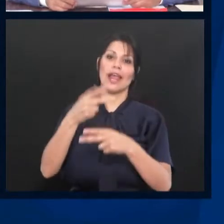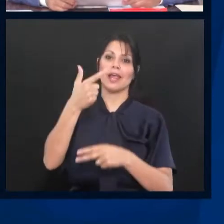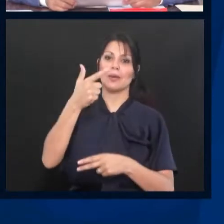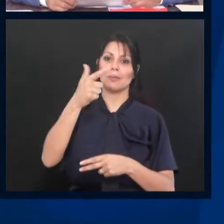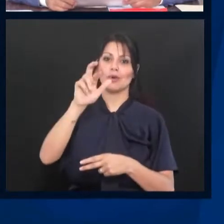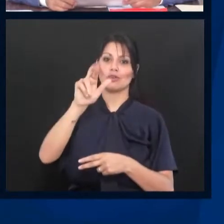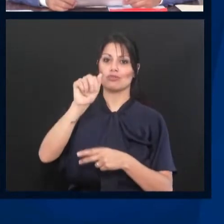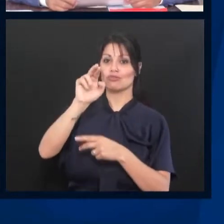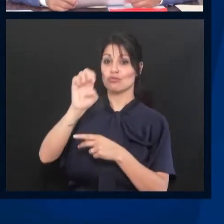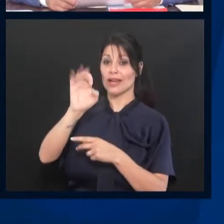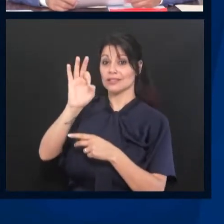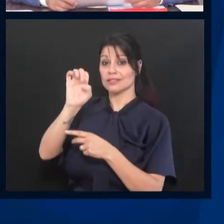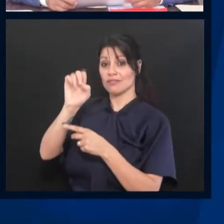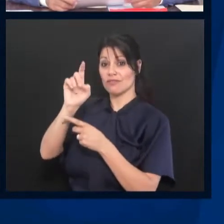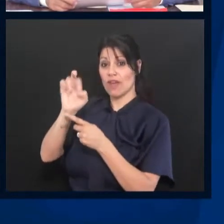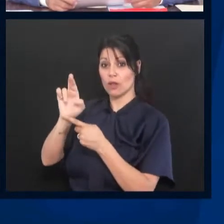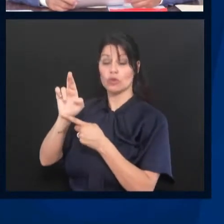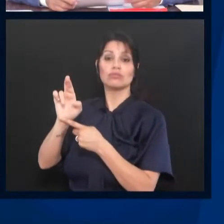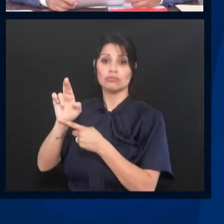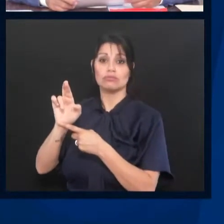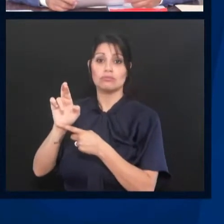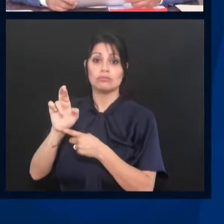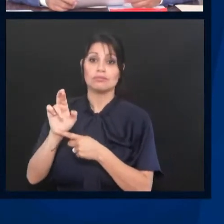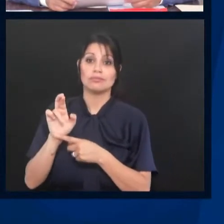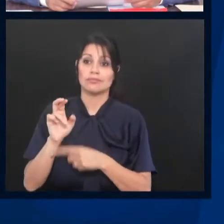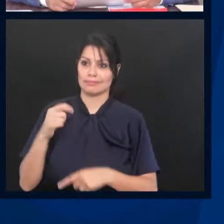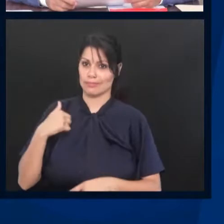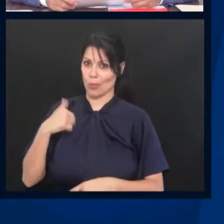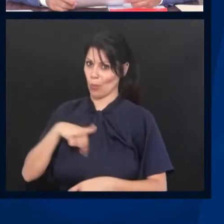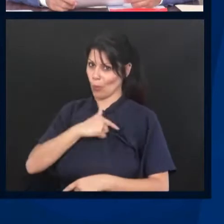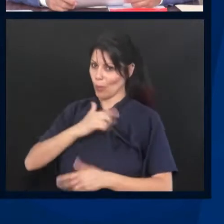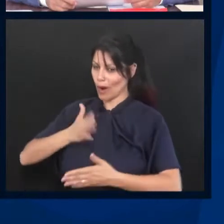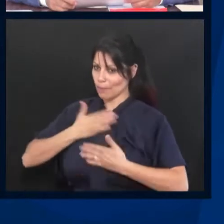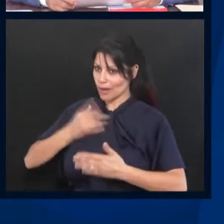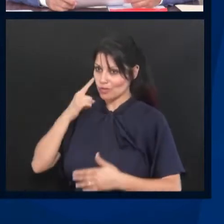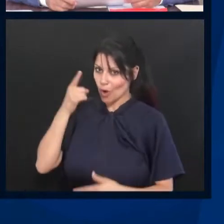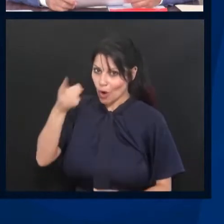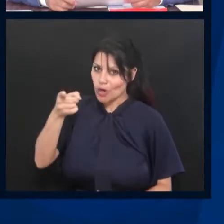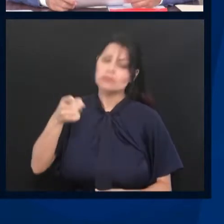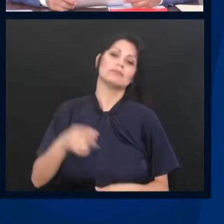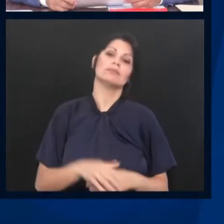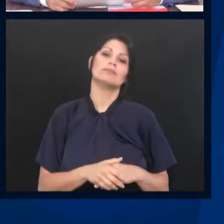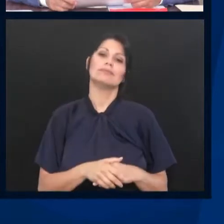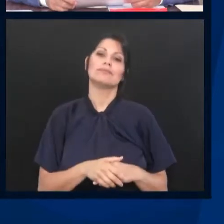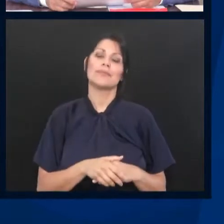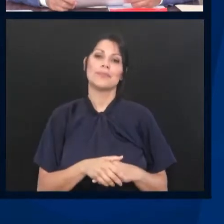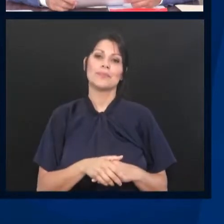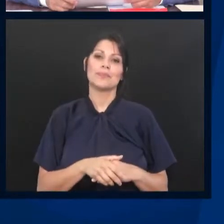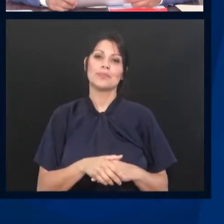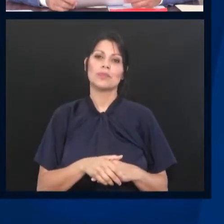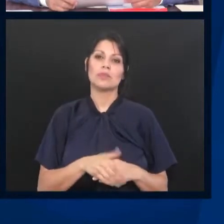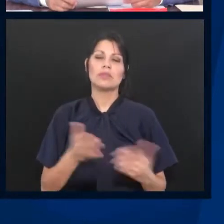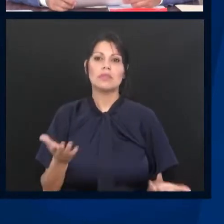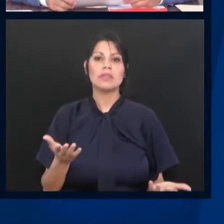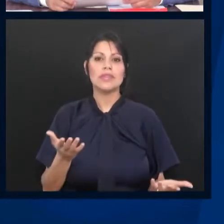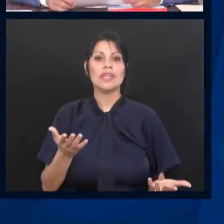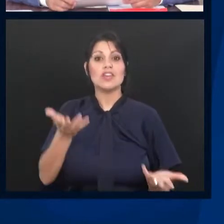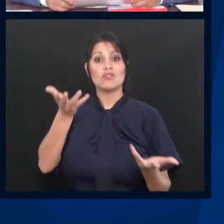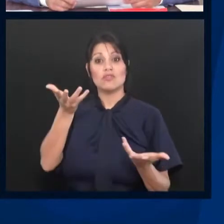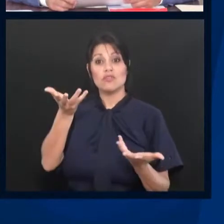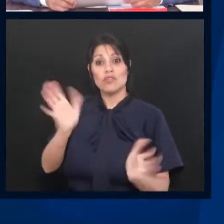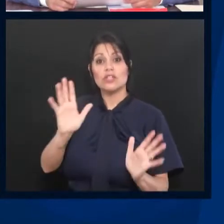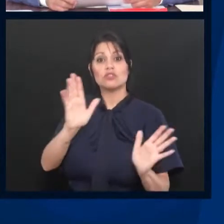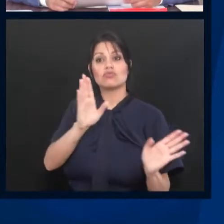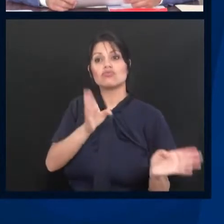Fowler, and Grace, you know, we were really happy for her as well. You know, and then off